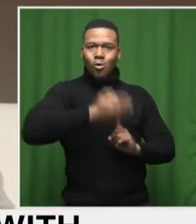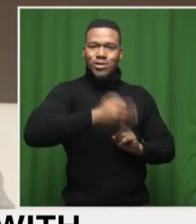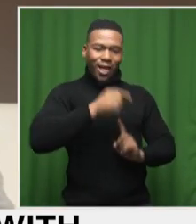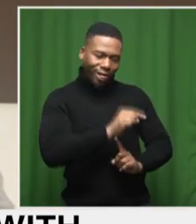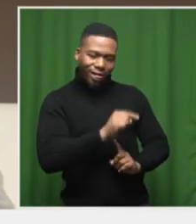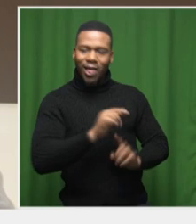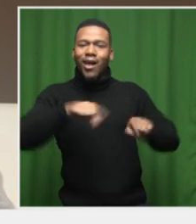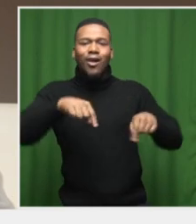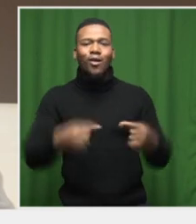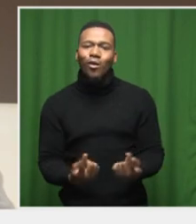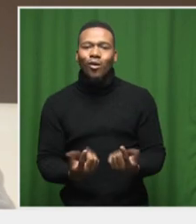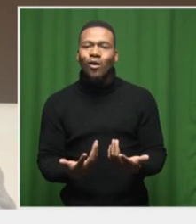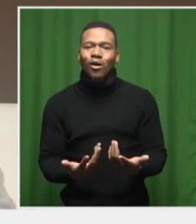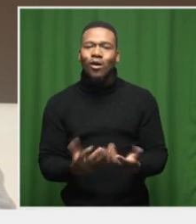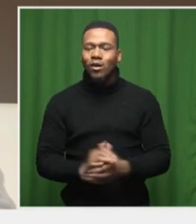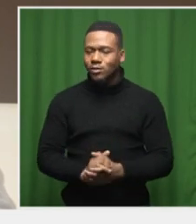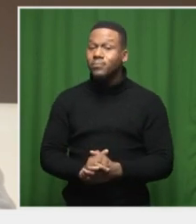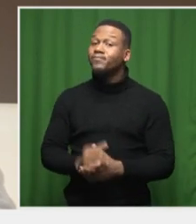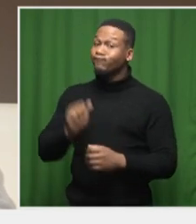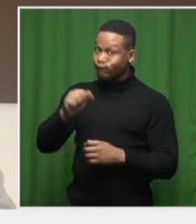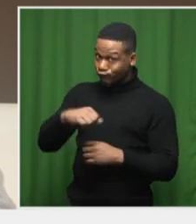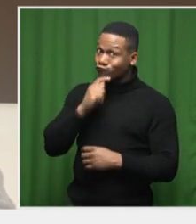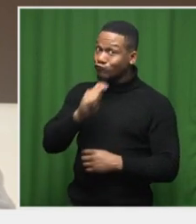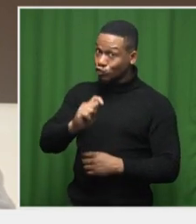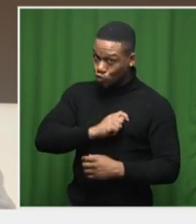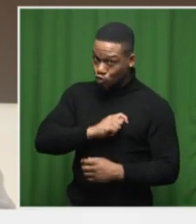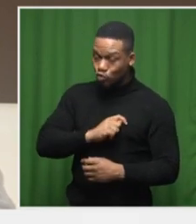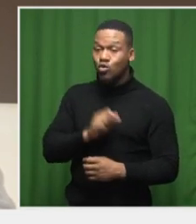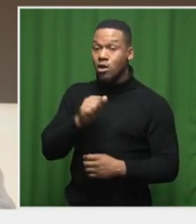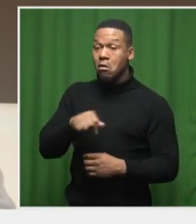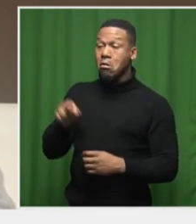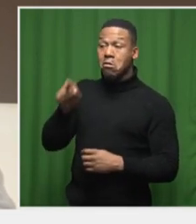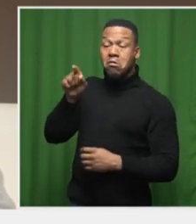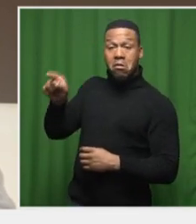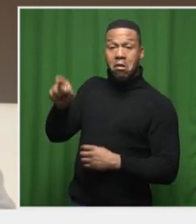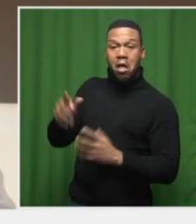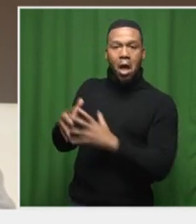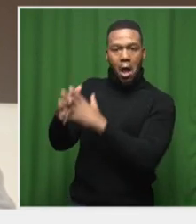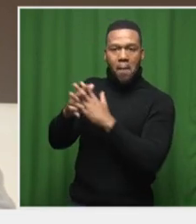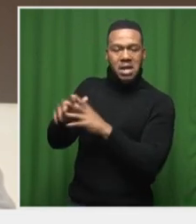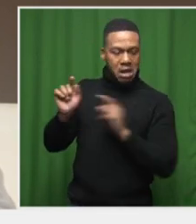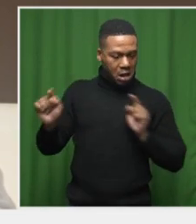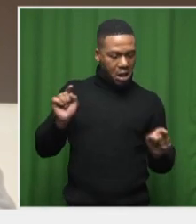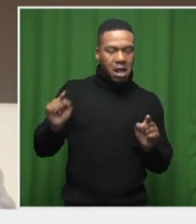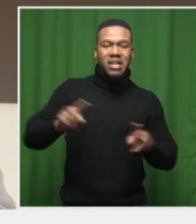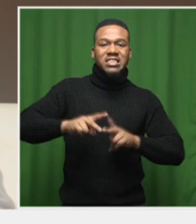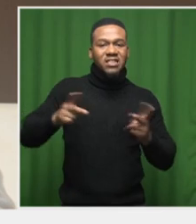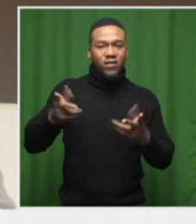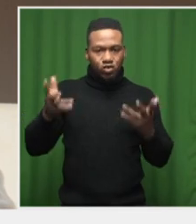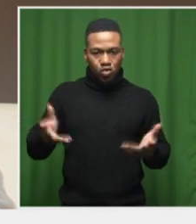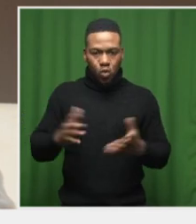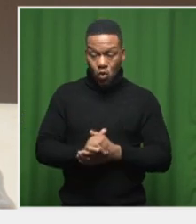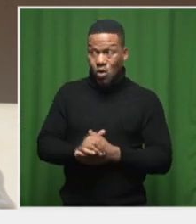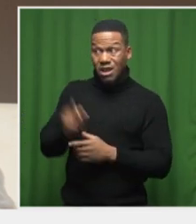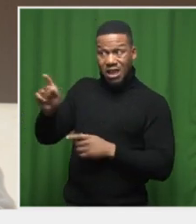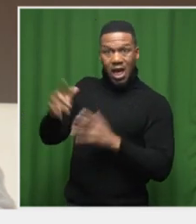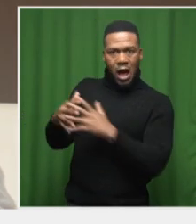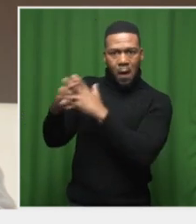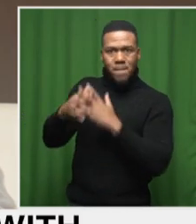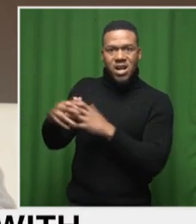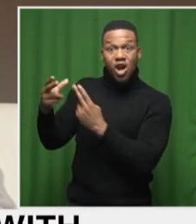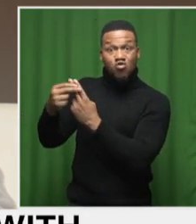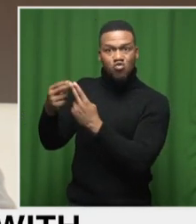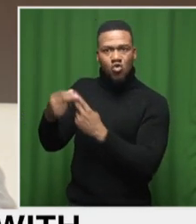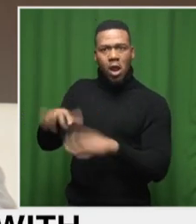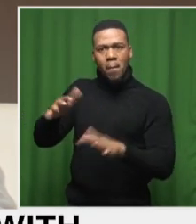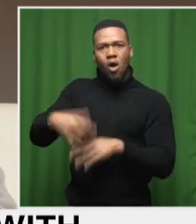between South Africa and the US. The American Actors Union is the biggest actors union in the world with 160,000 members. Yes. And they've